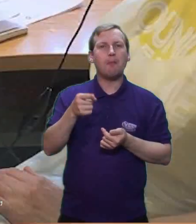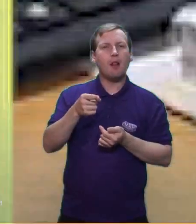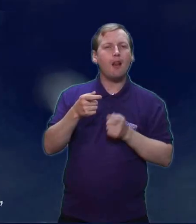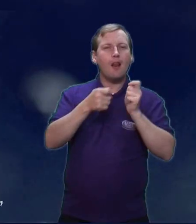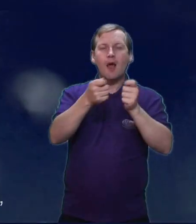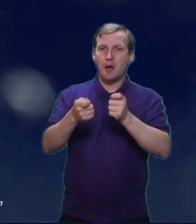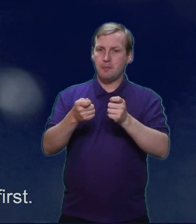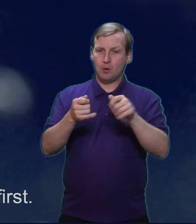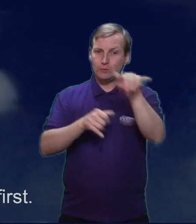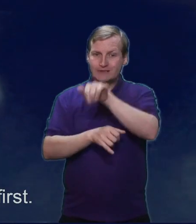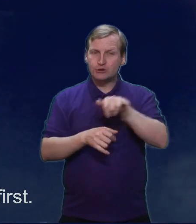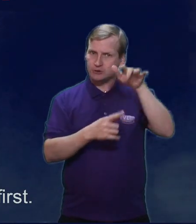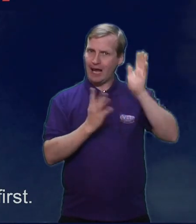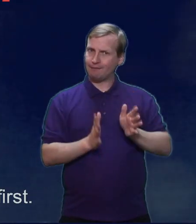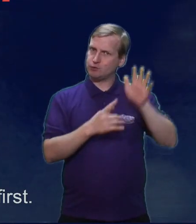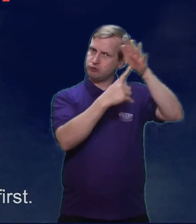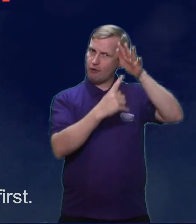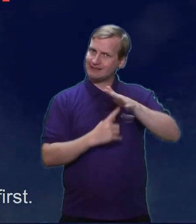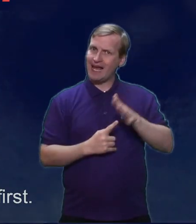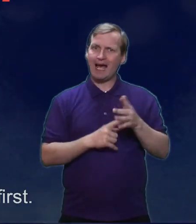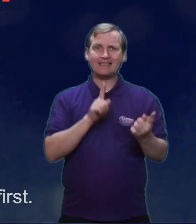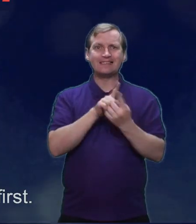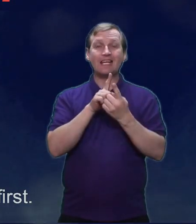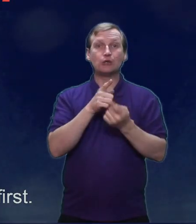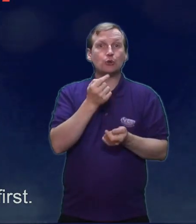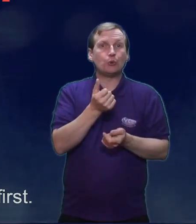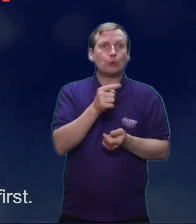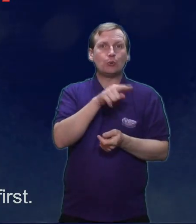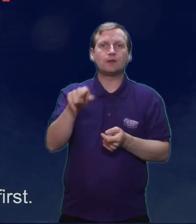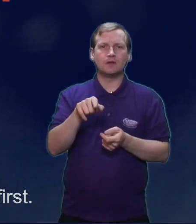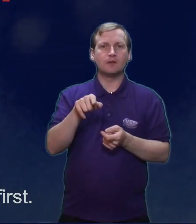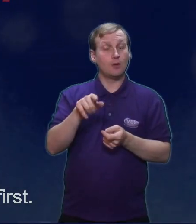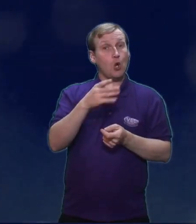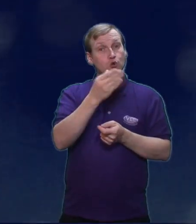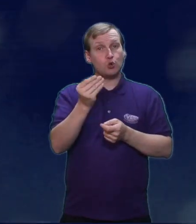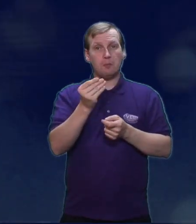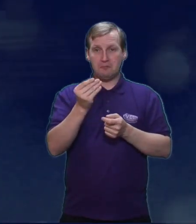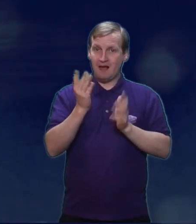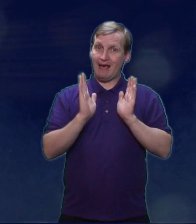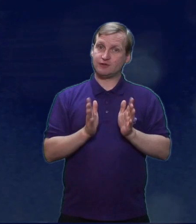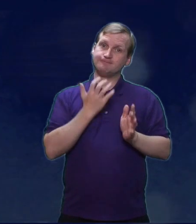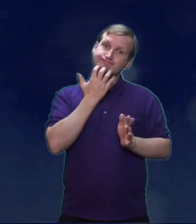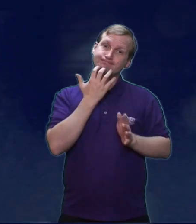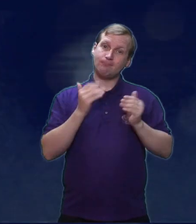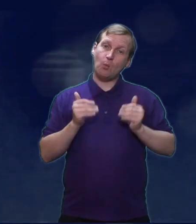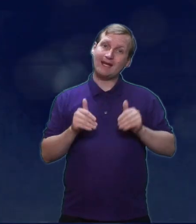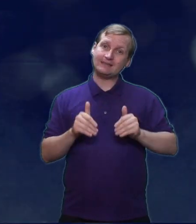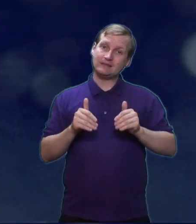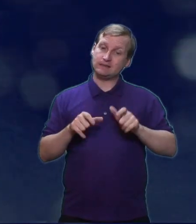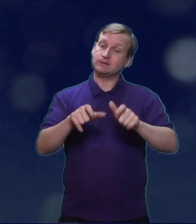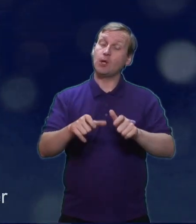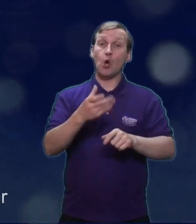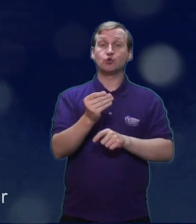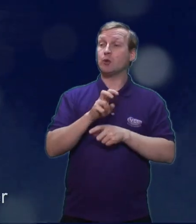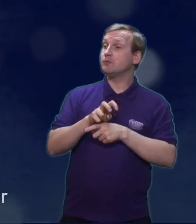possible, but we need to prioritise those who need to be seen first. Some may have to wait longer than